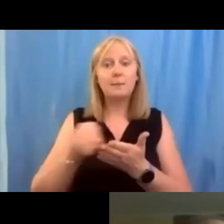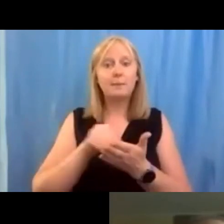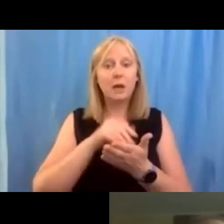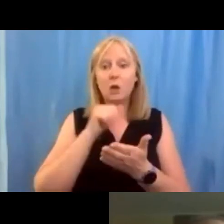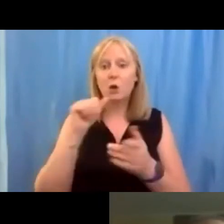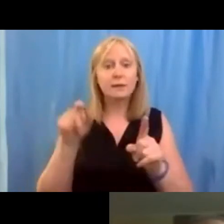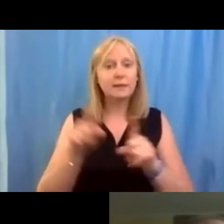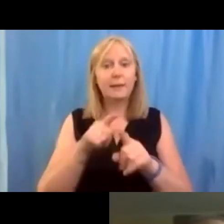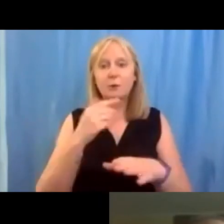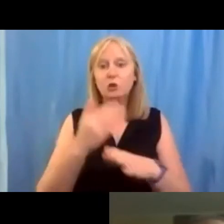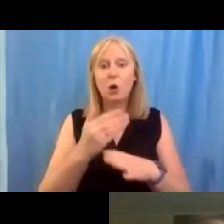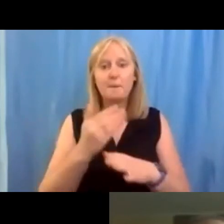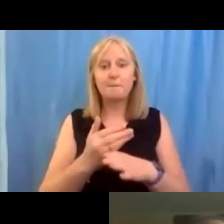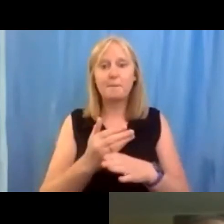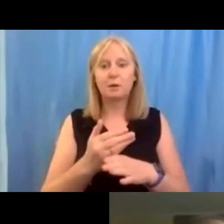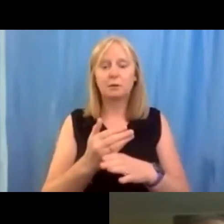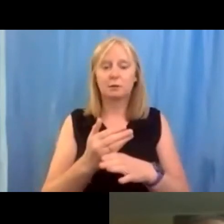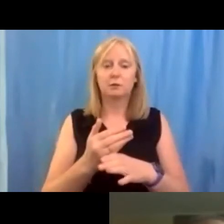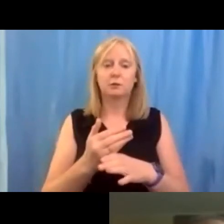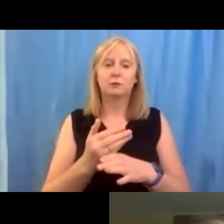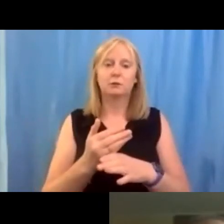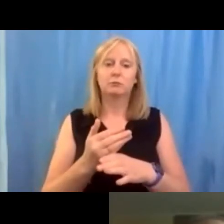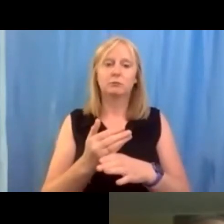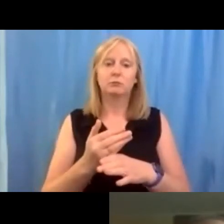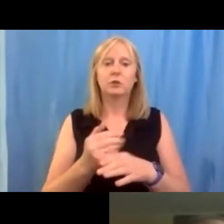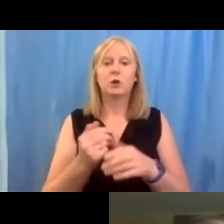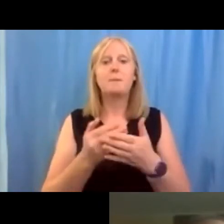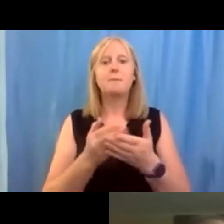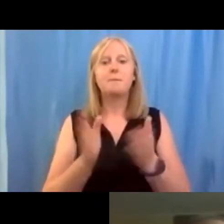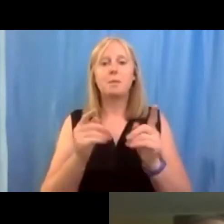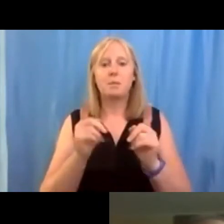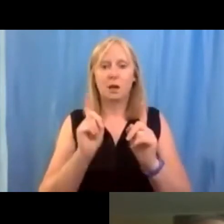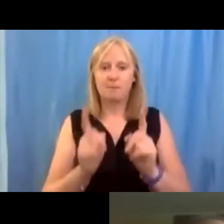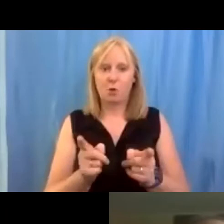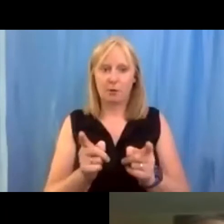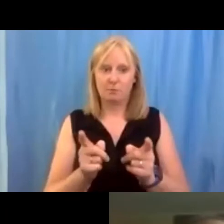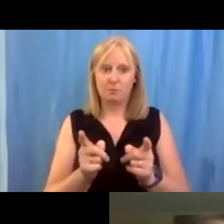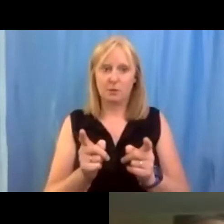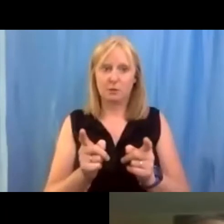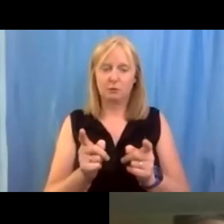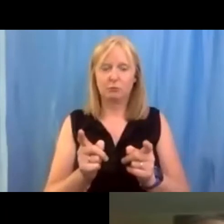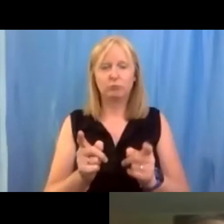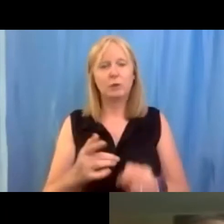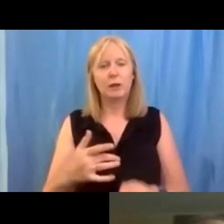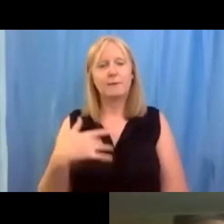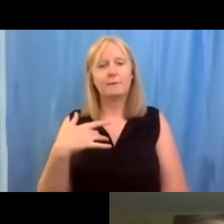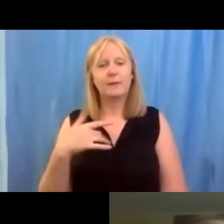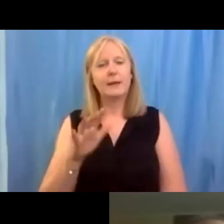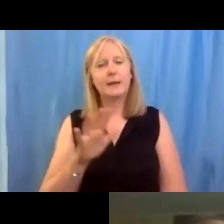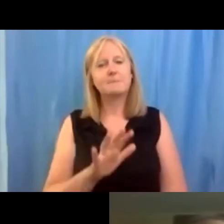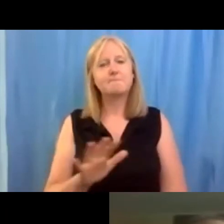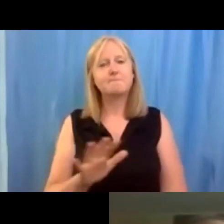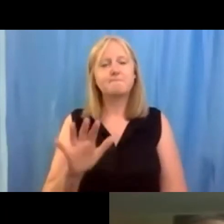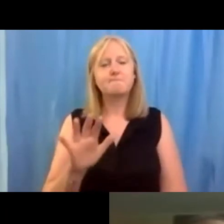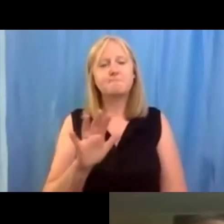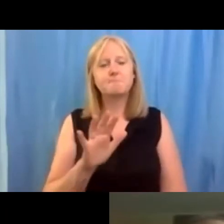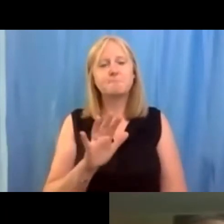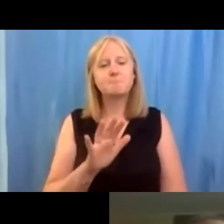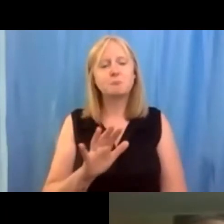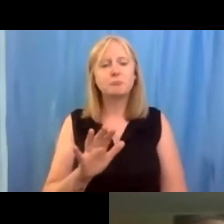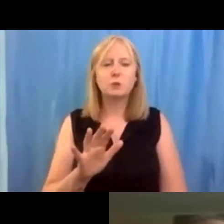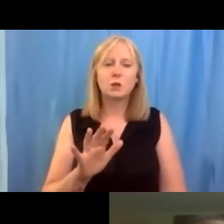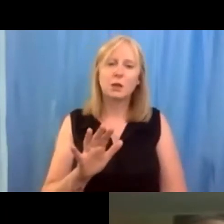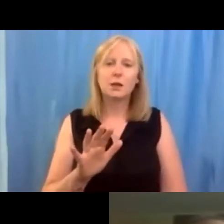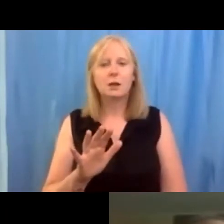So if I can say, so for a public appointment, I think generally, I